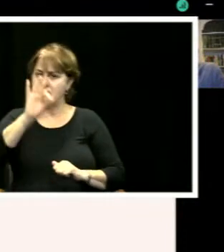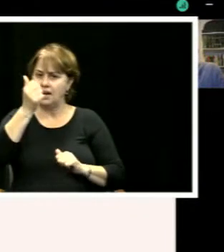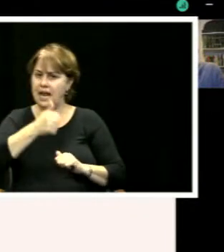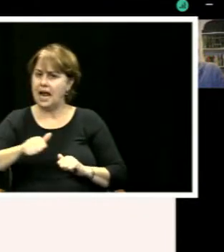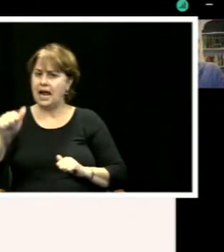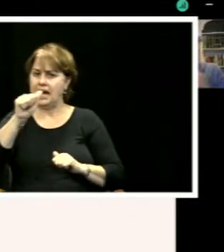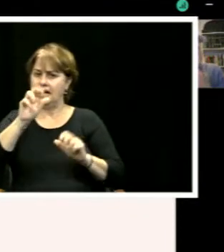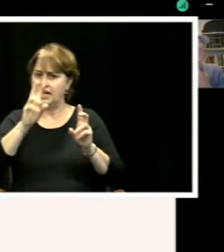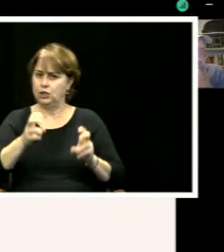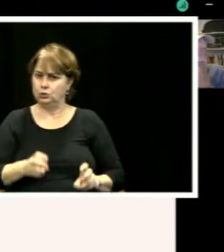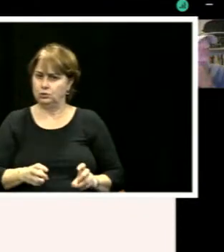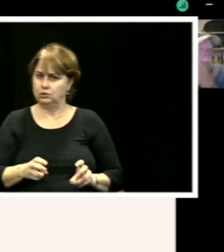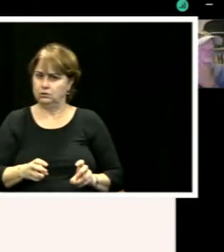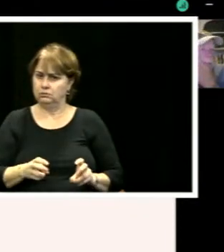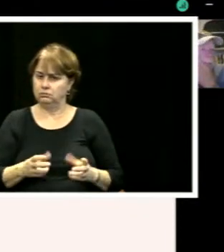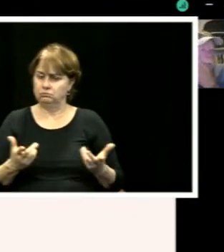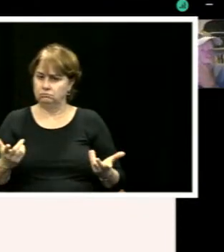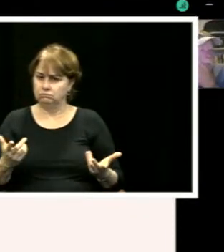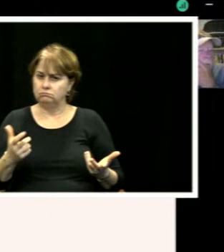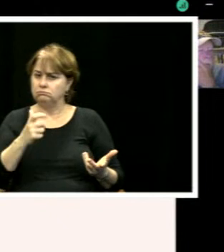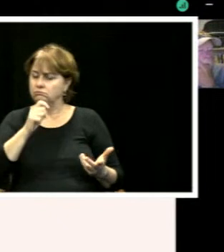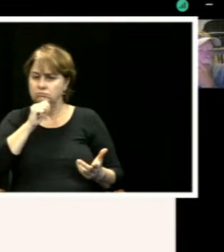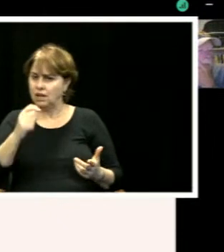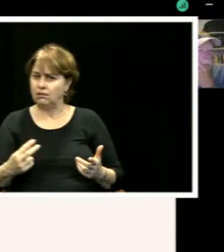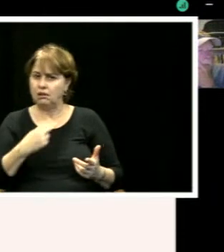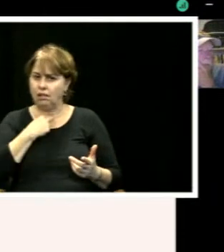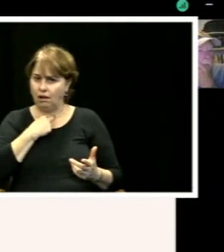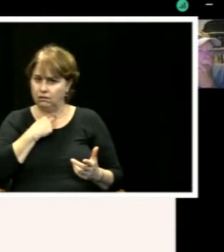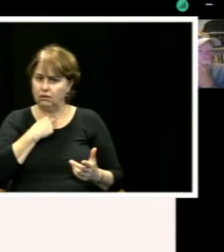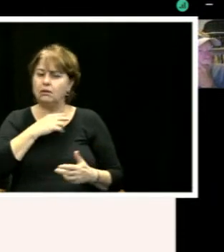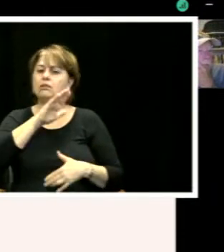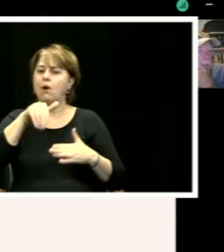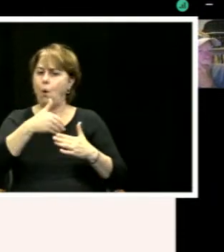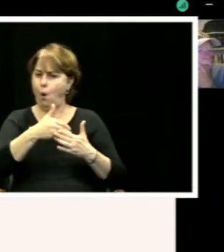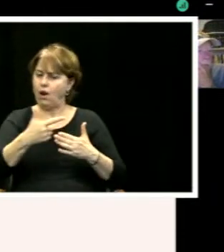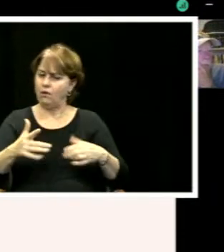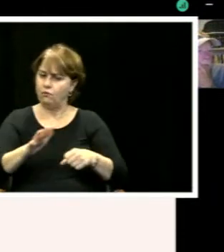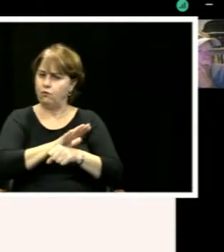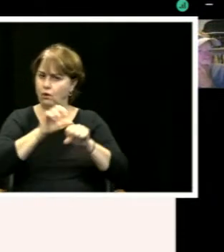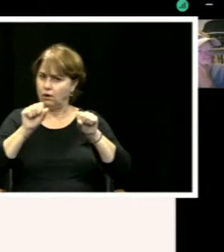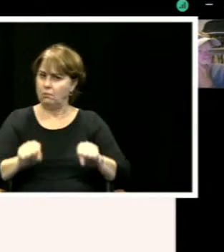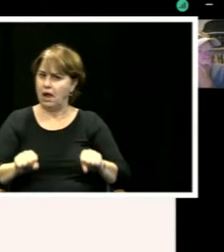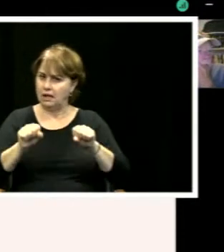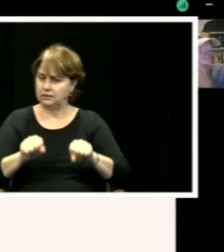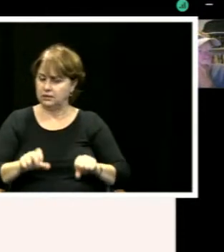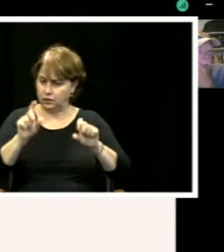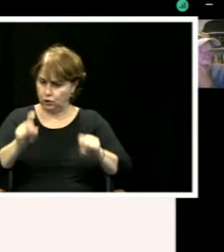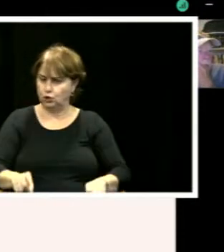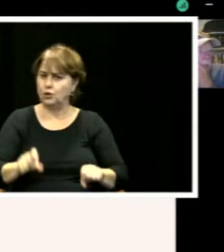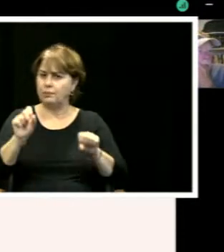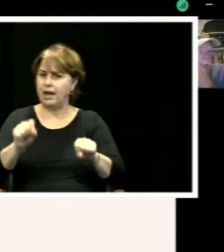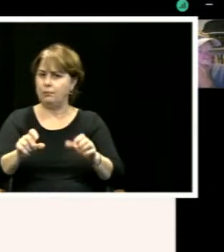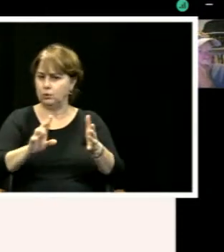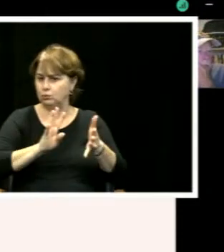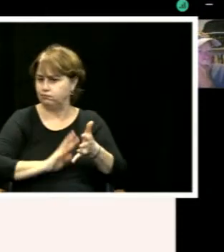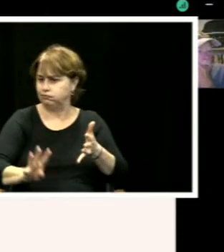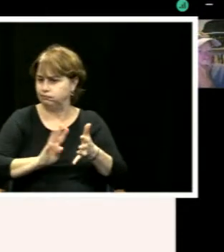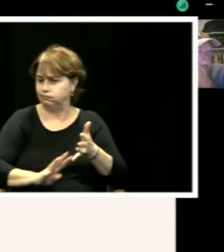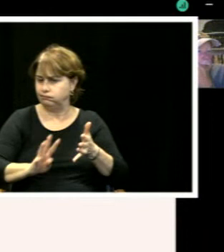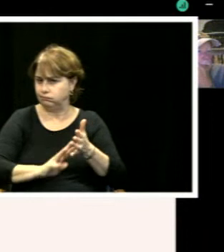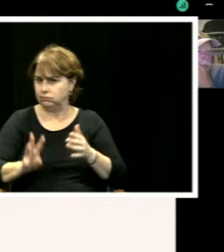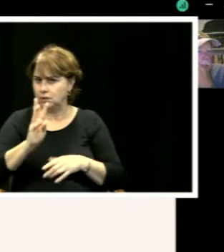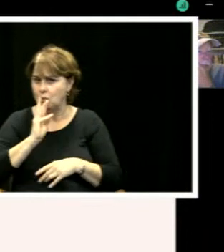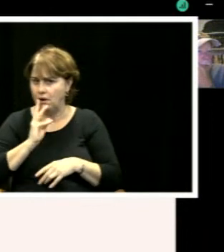drain pipes where it's because of an issue with their clog. They all have their capacity to convey the water. Another common question that